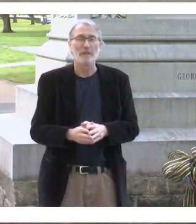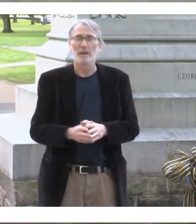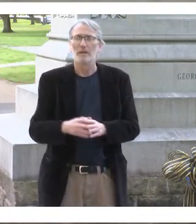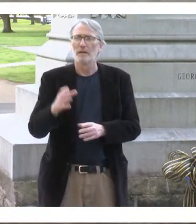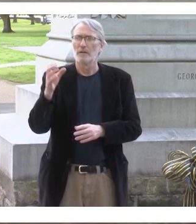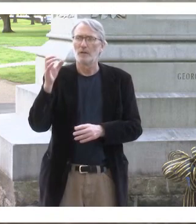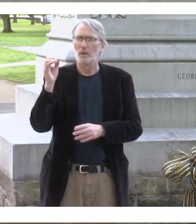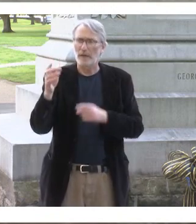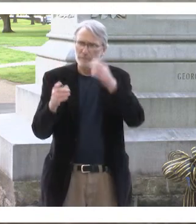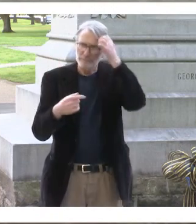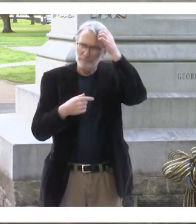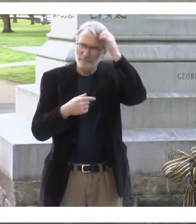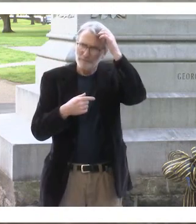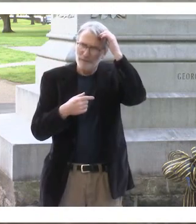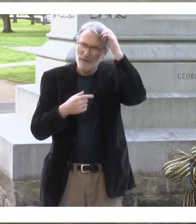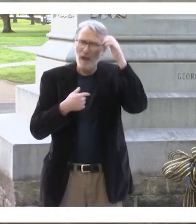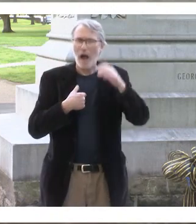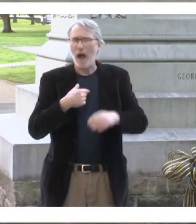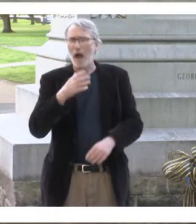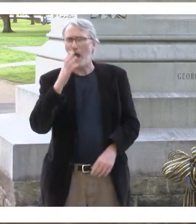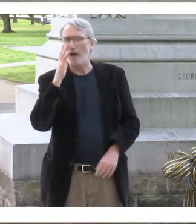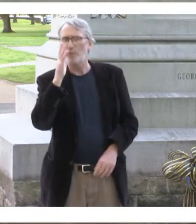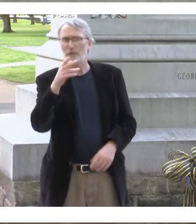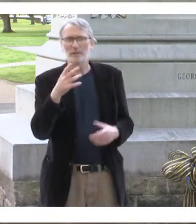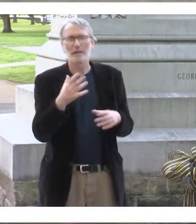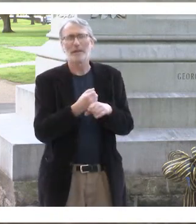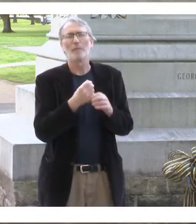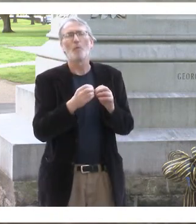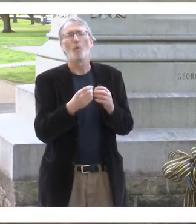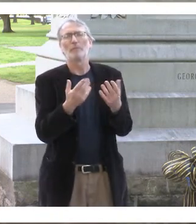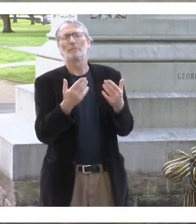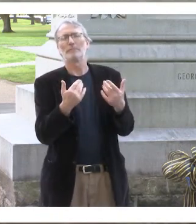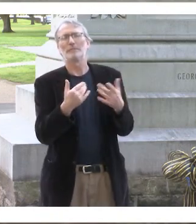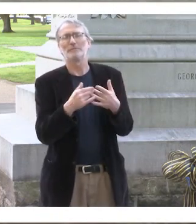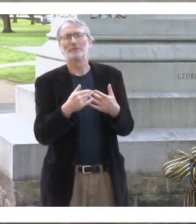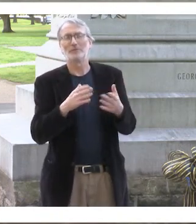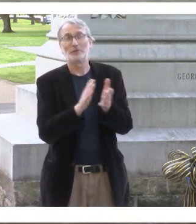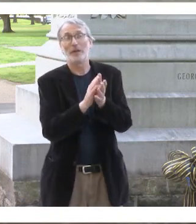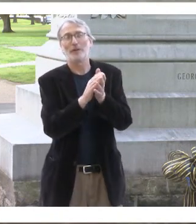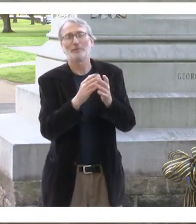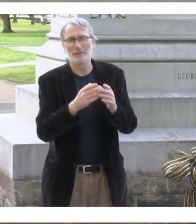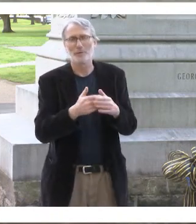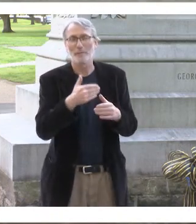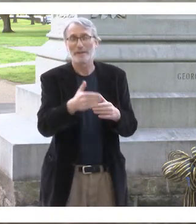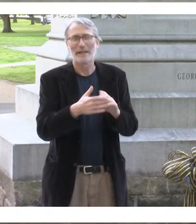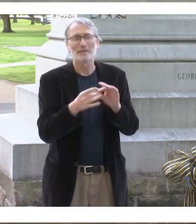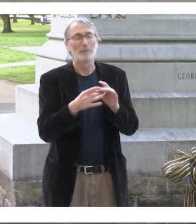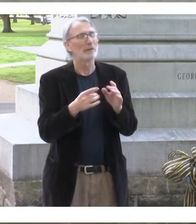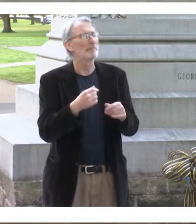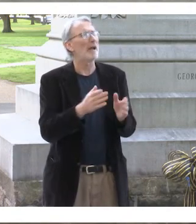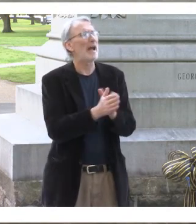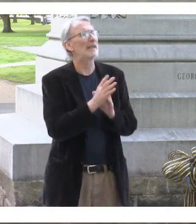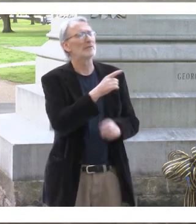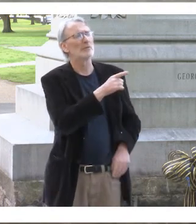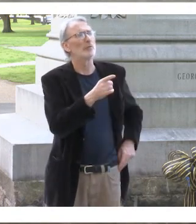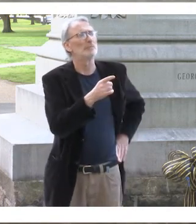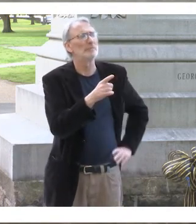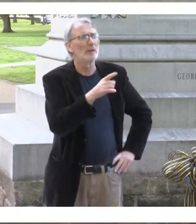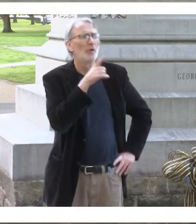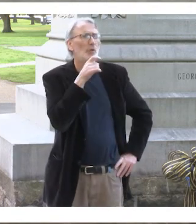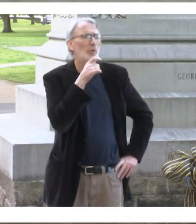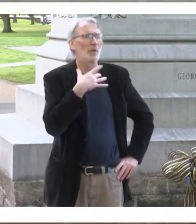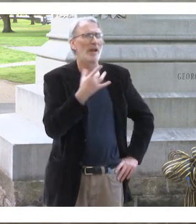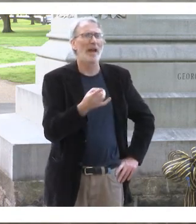All right, I think I'm gonna get a little more cheer out of you all on this next comment. Who here likes